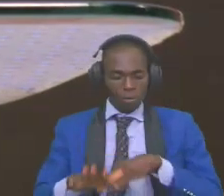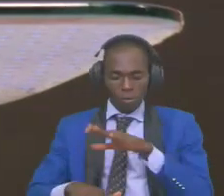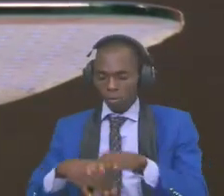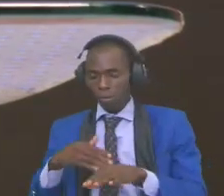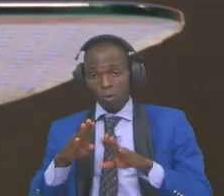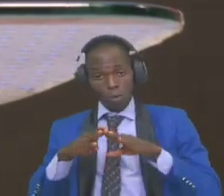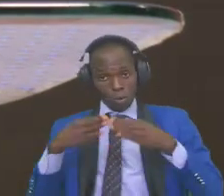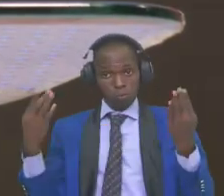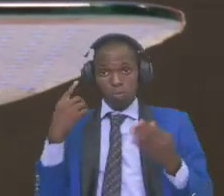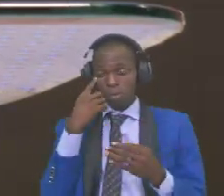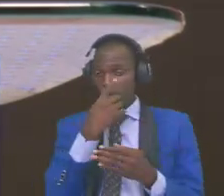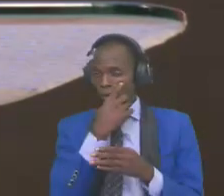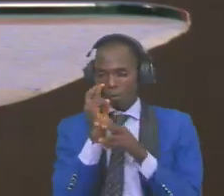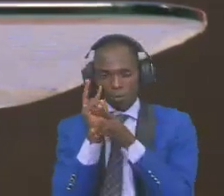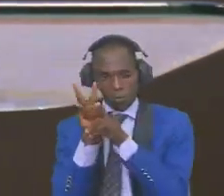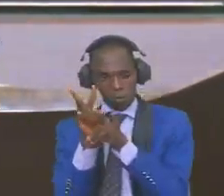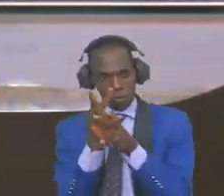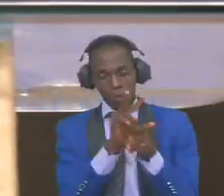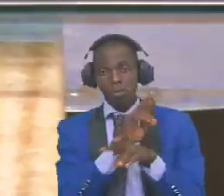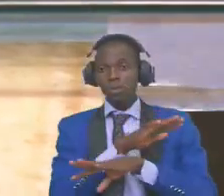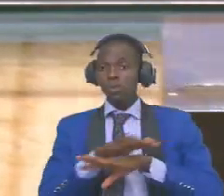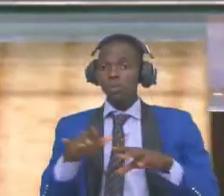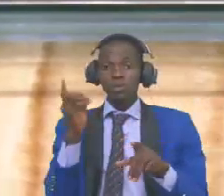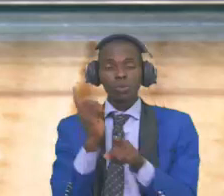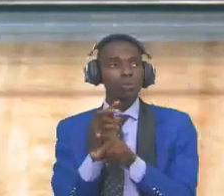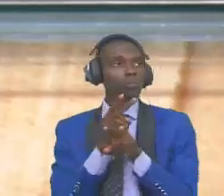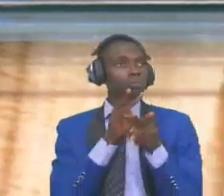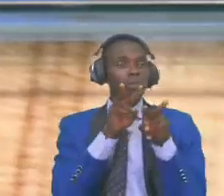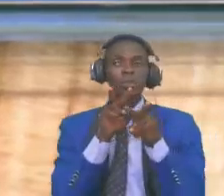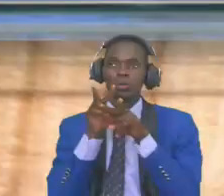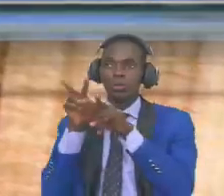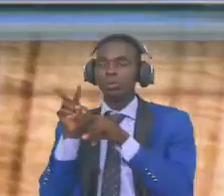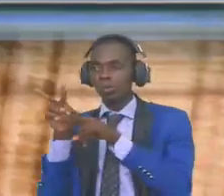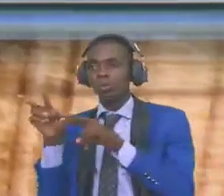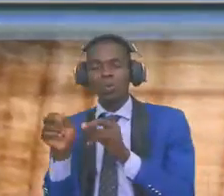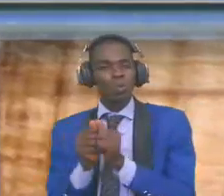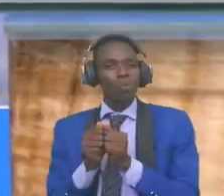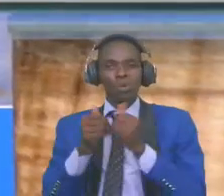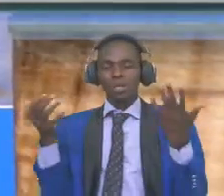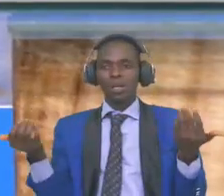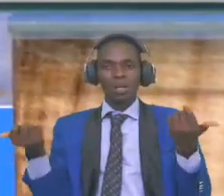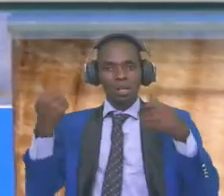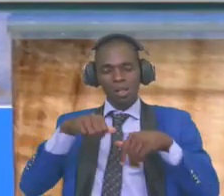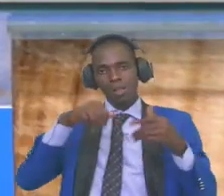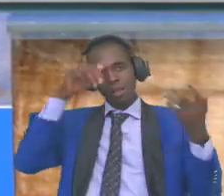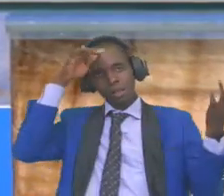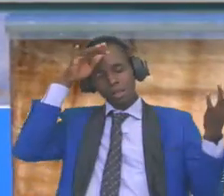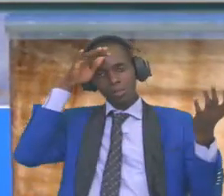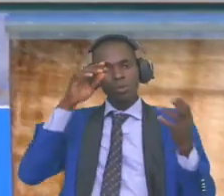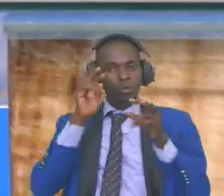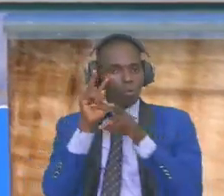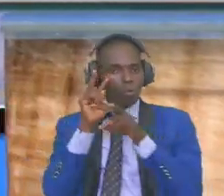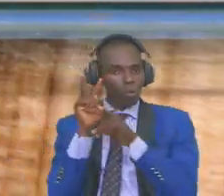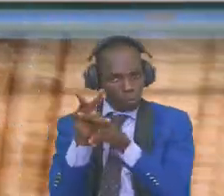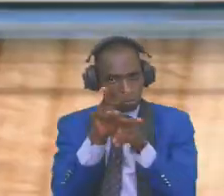eyes, watch. Don't just look around as an aimless pilgrim, watch.